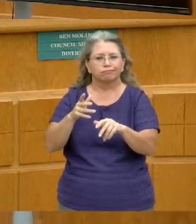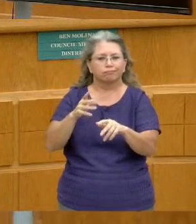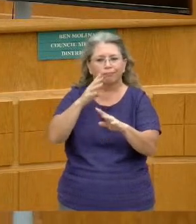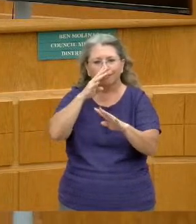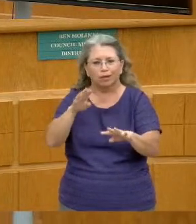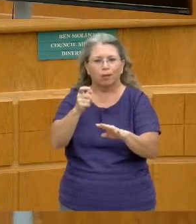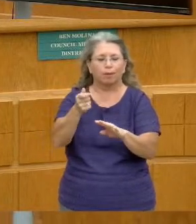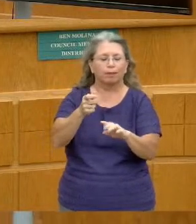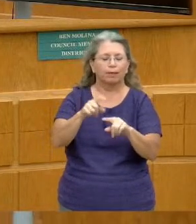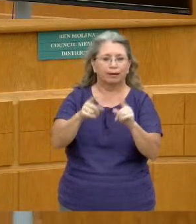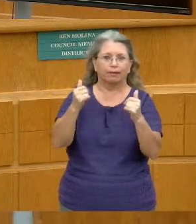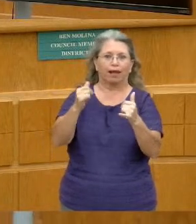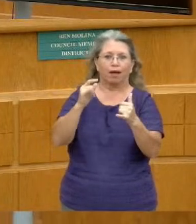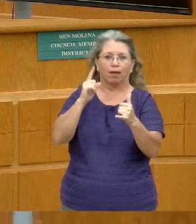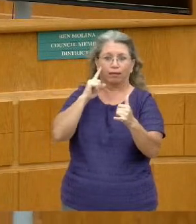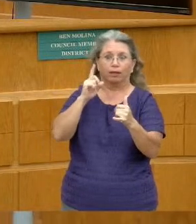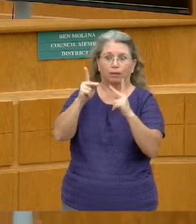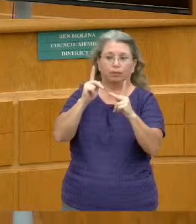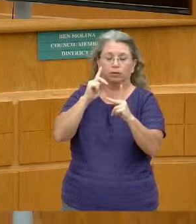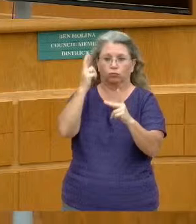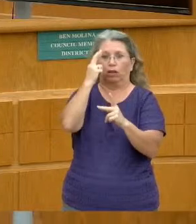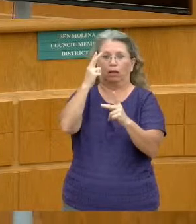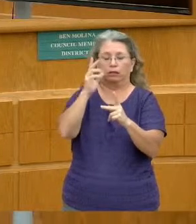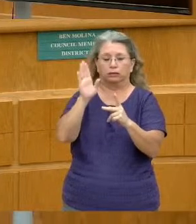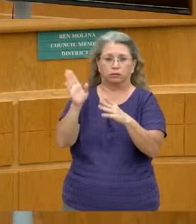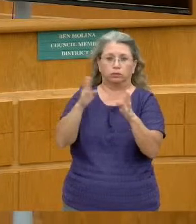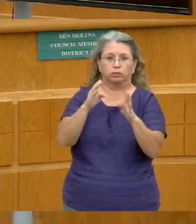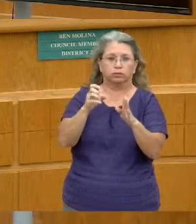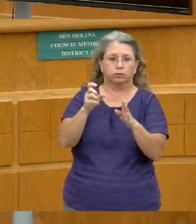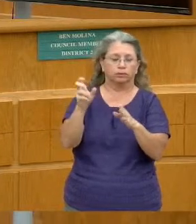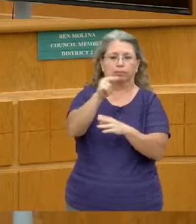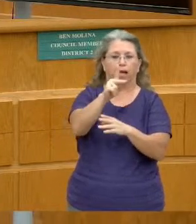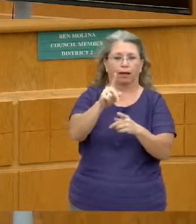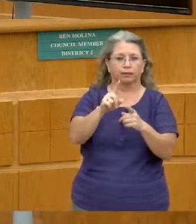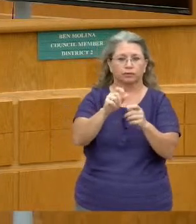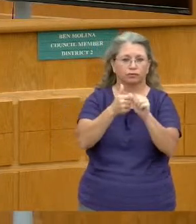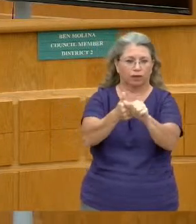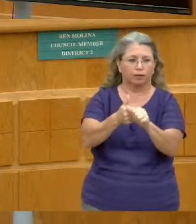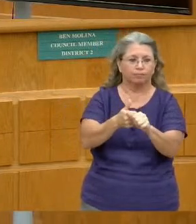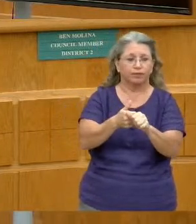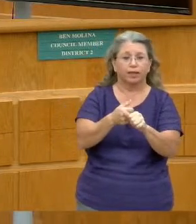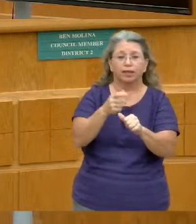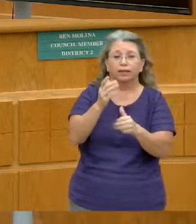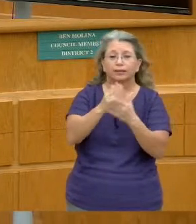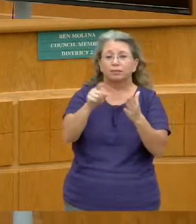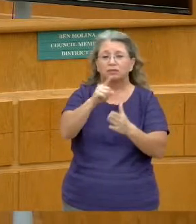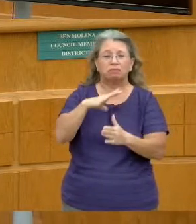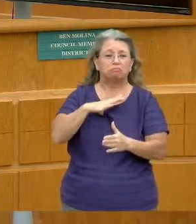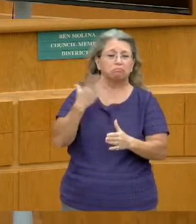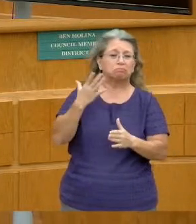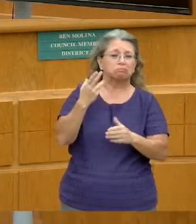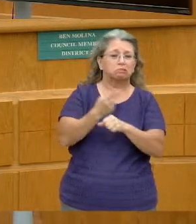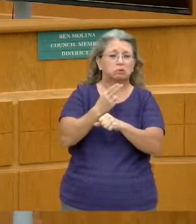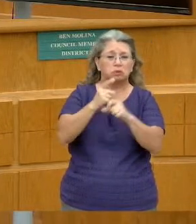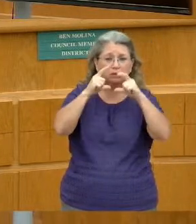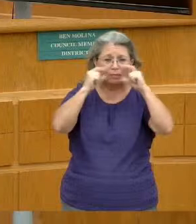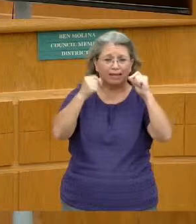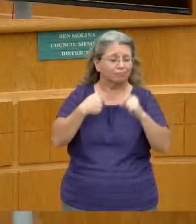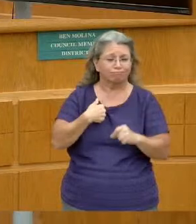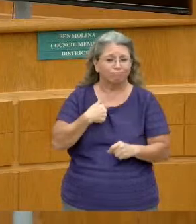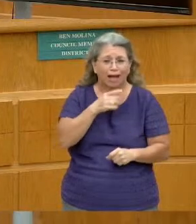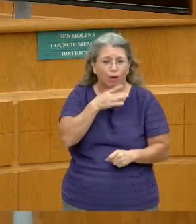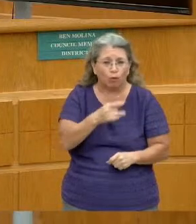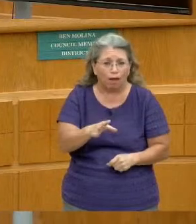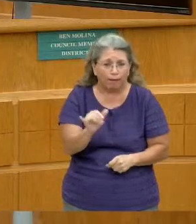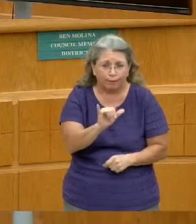and paying attention to it. Now, for those of you that don't like to wear masks, I don't like to wear them either. But if it's going to